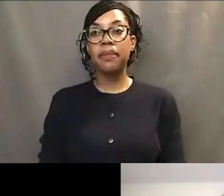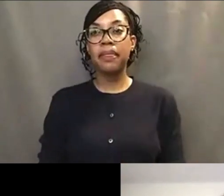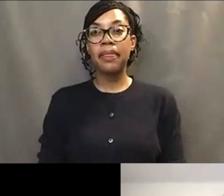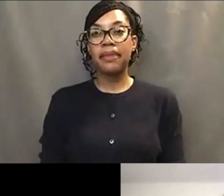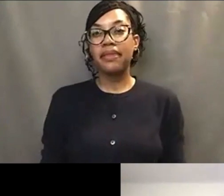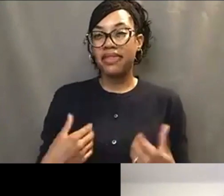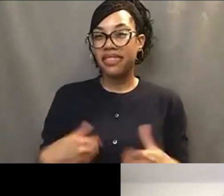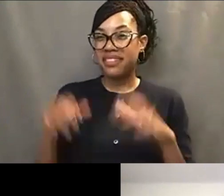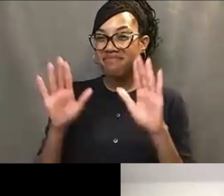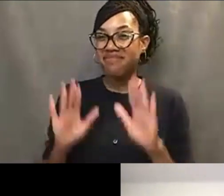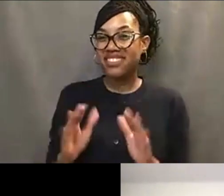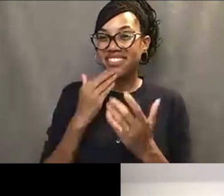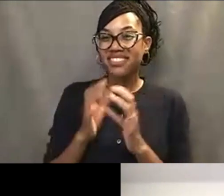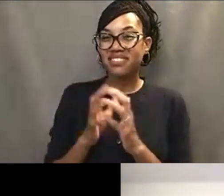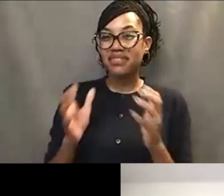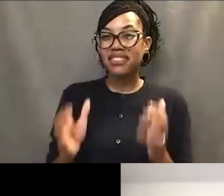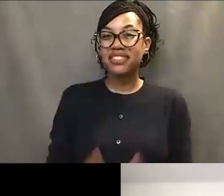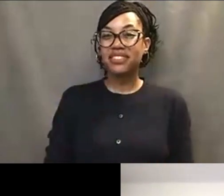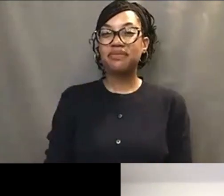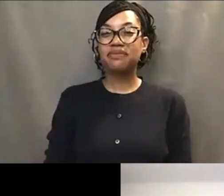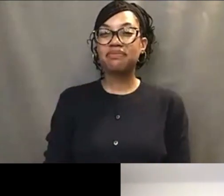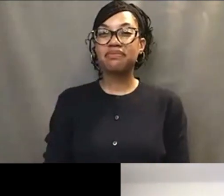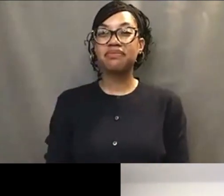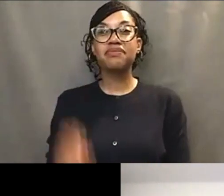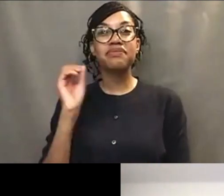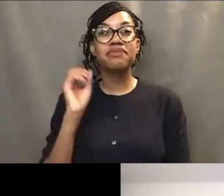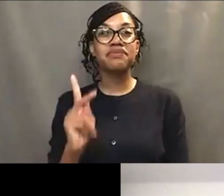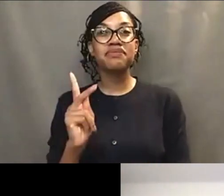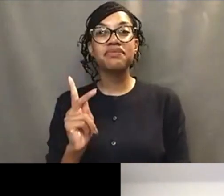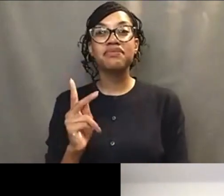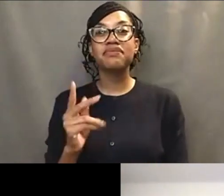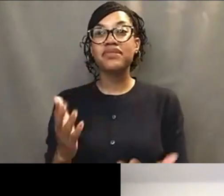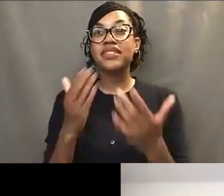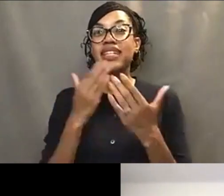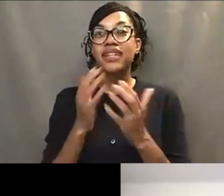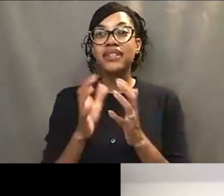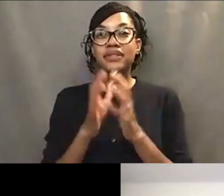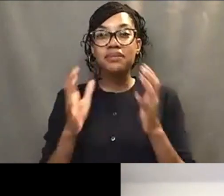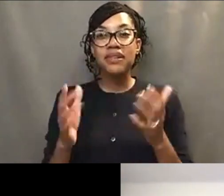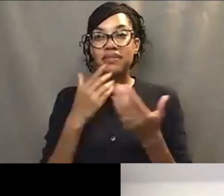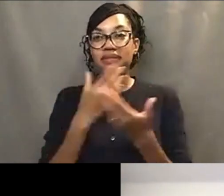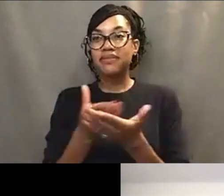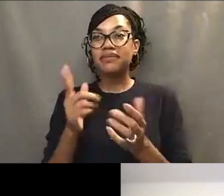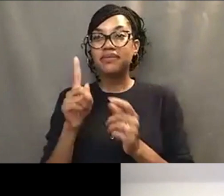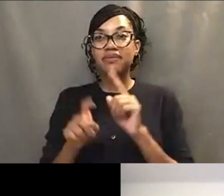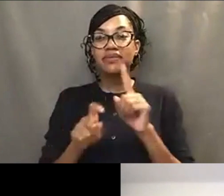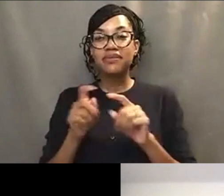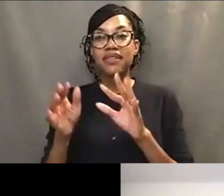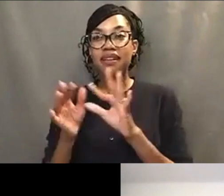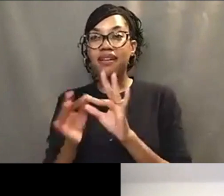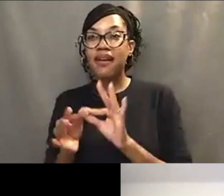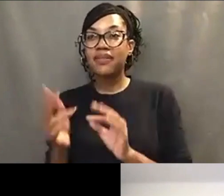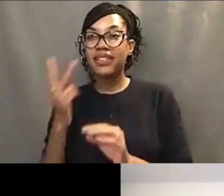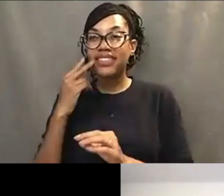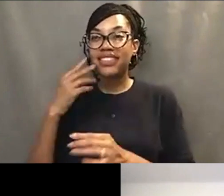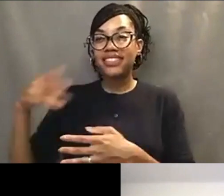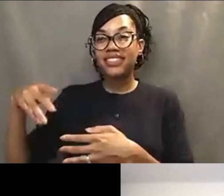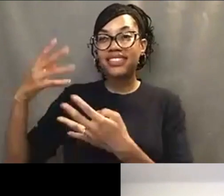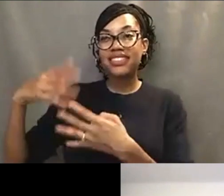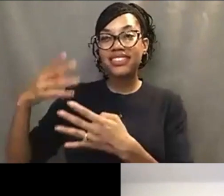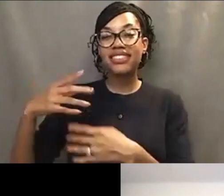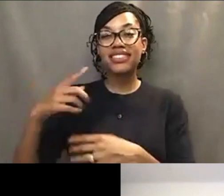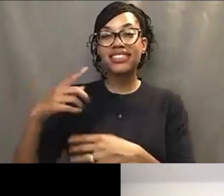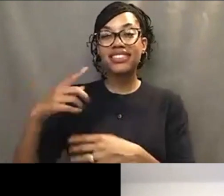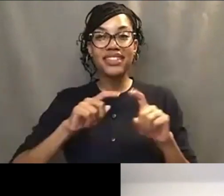Amazing. Thank you so much. Okay, folks, so thank you for those thoughtful comments from our panelists and also the questions